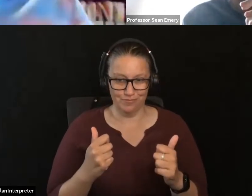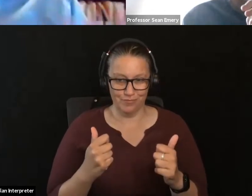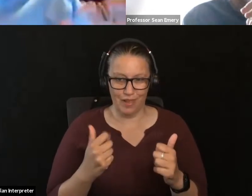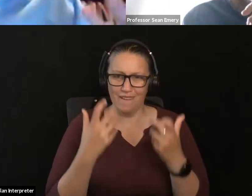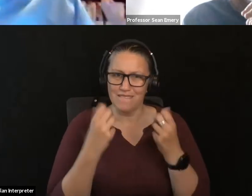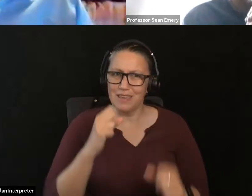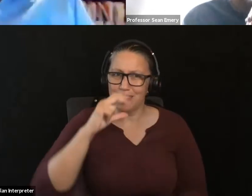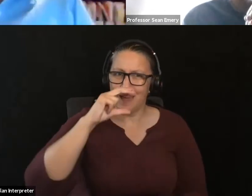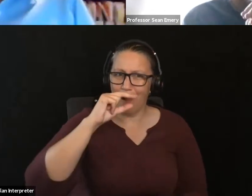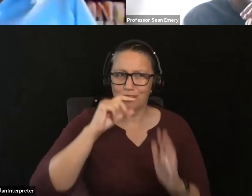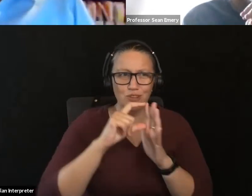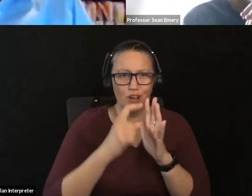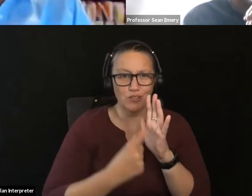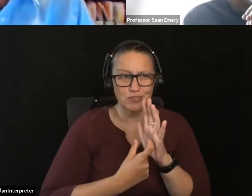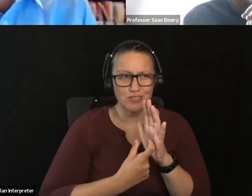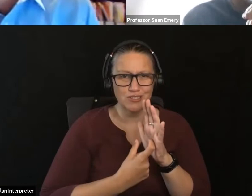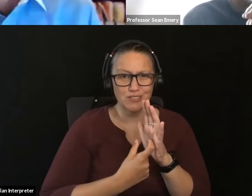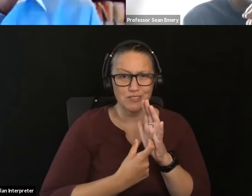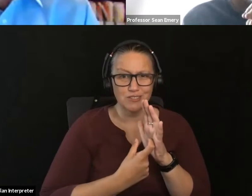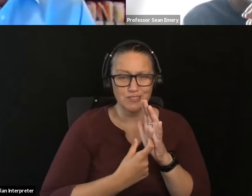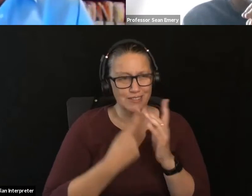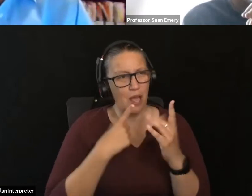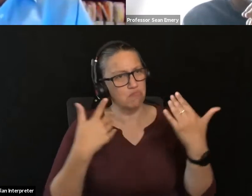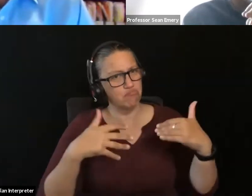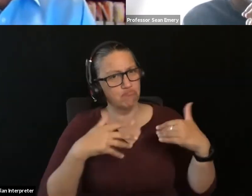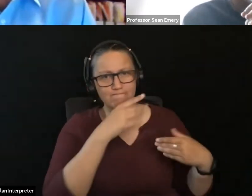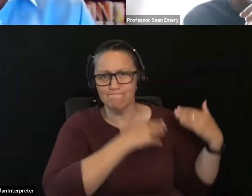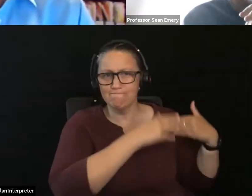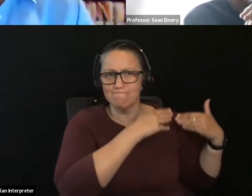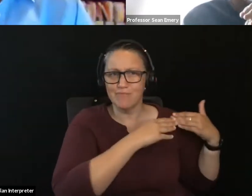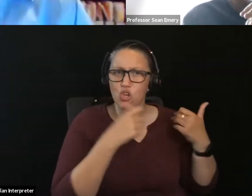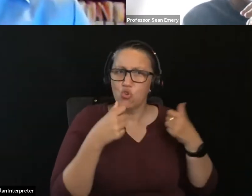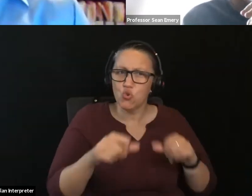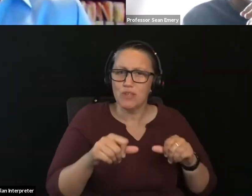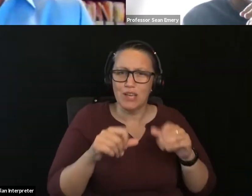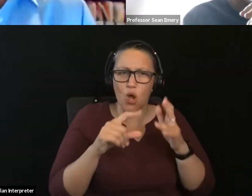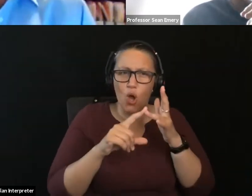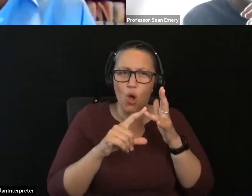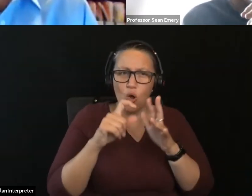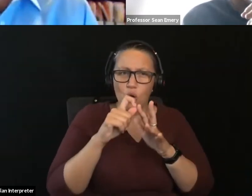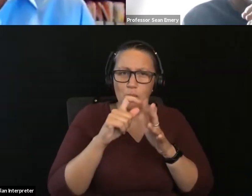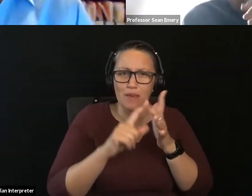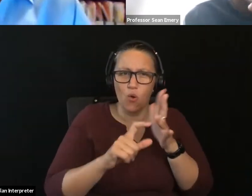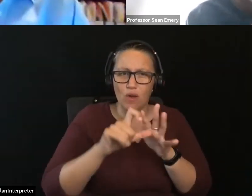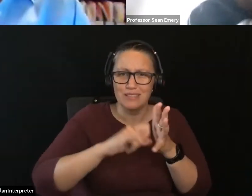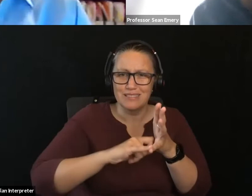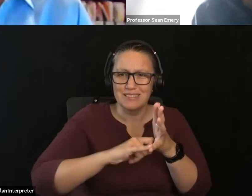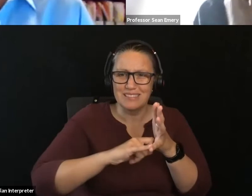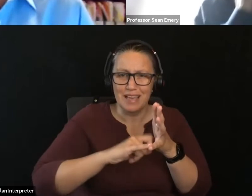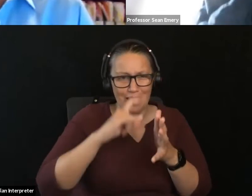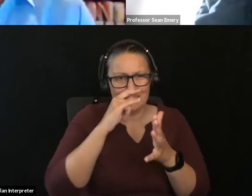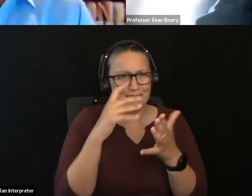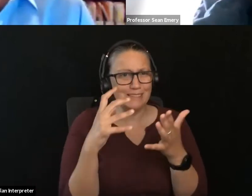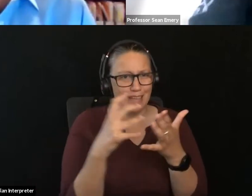historically, the dangers of using prescription opioids have been overstressed, and we can safely administer these drugs in a